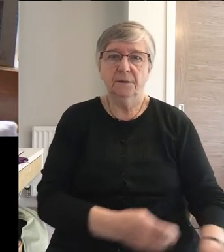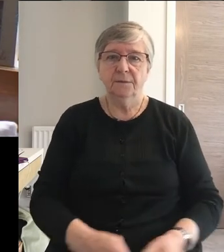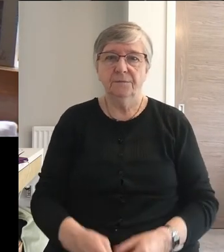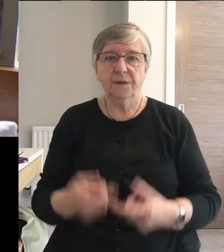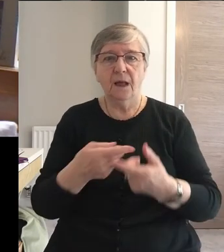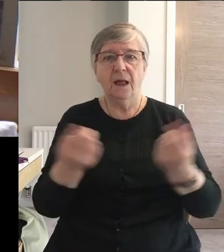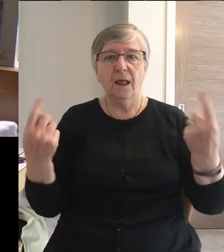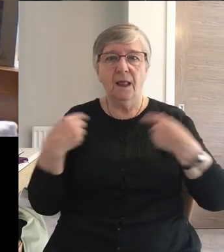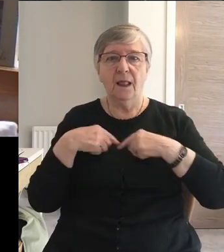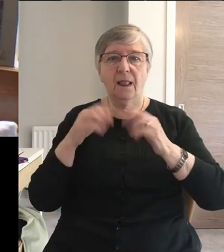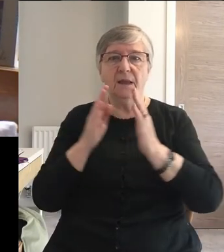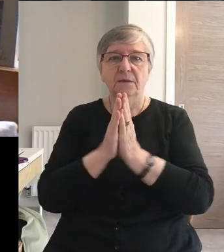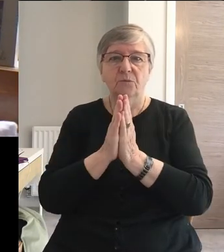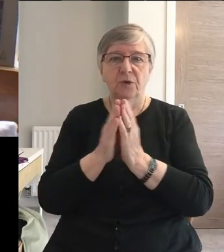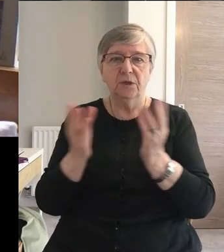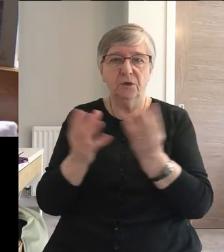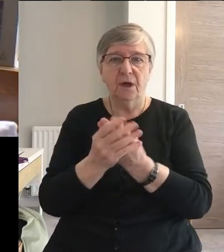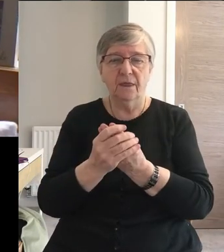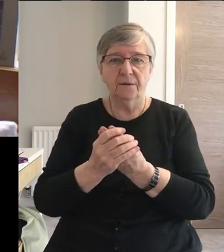Let's pray together.